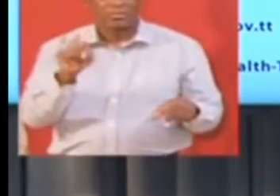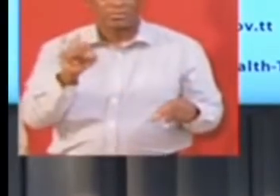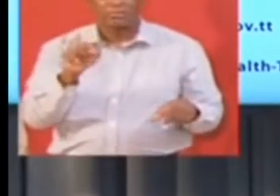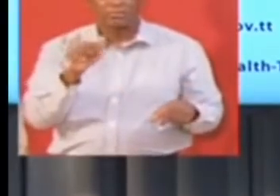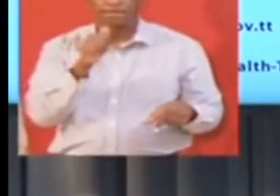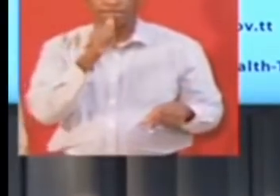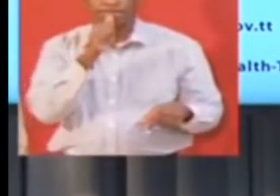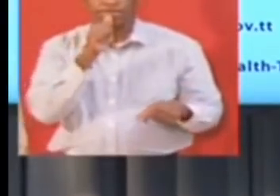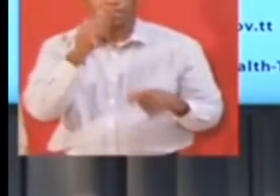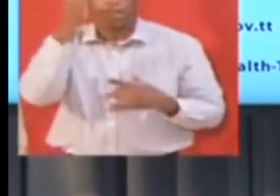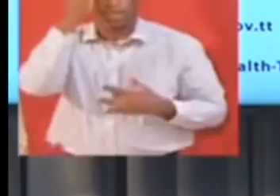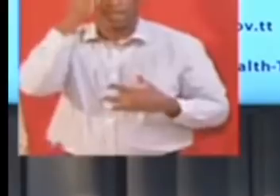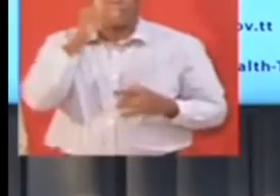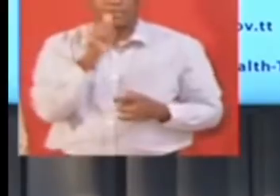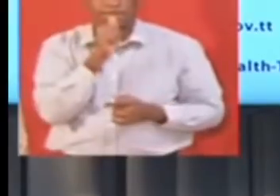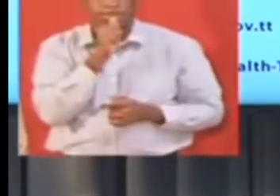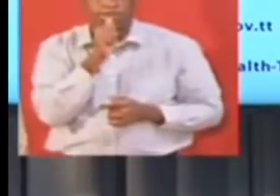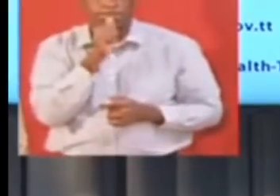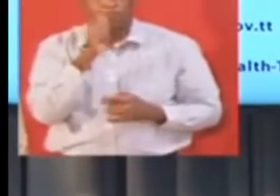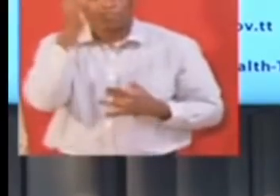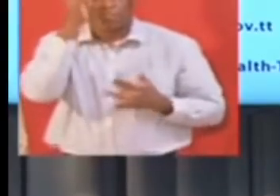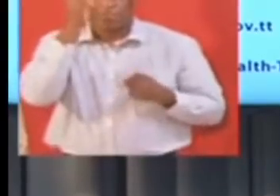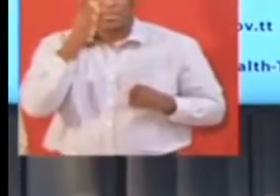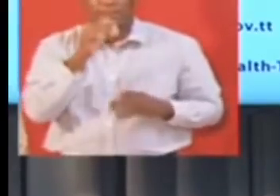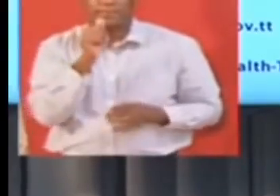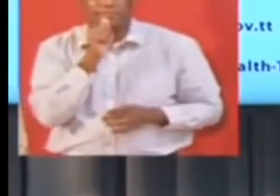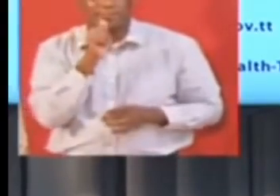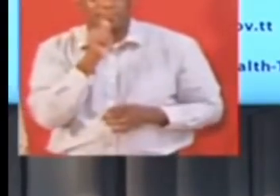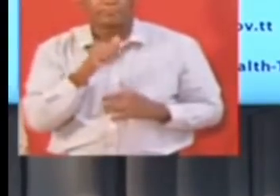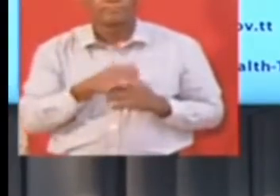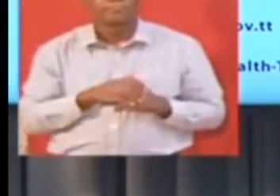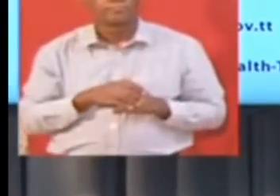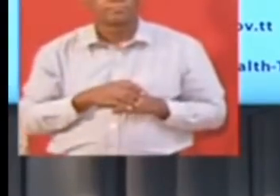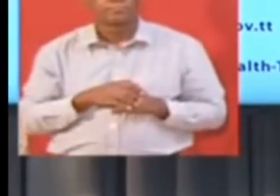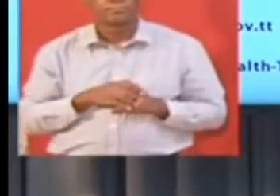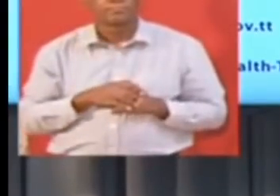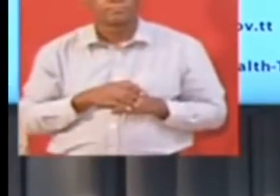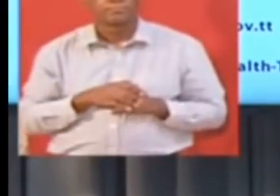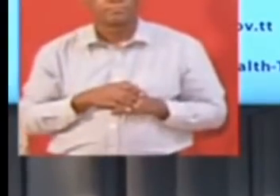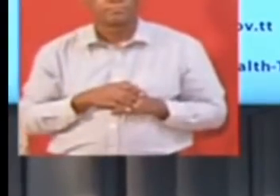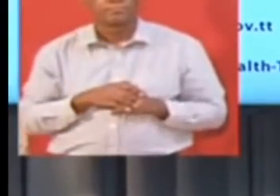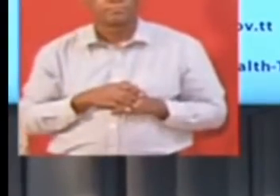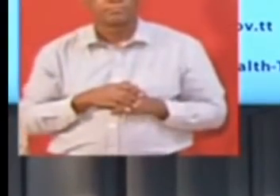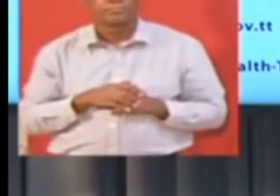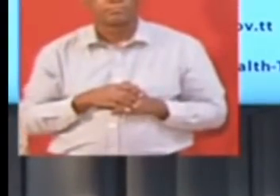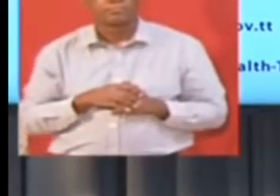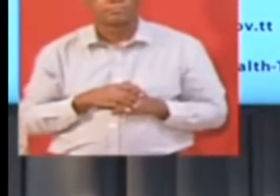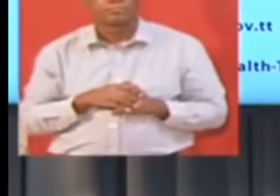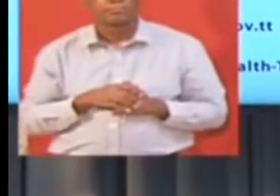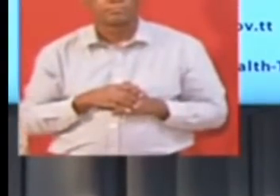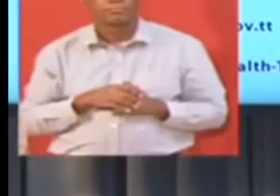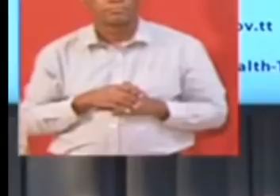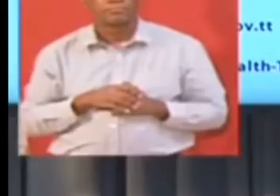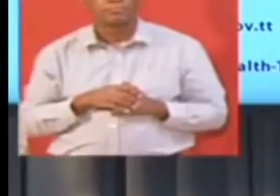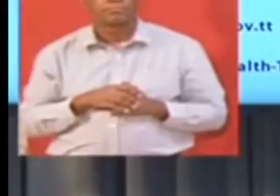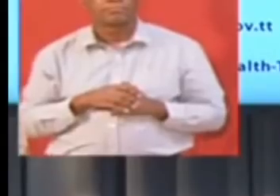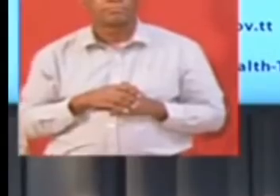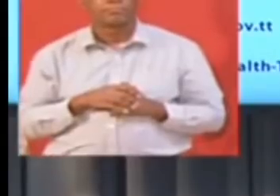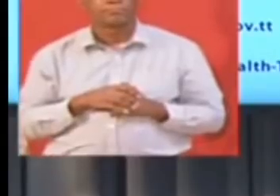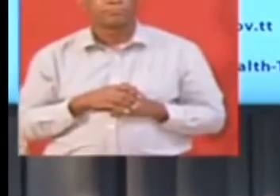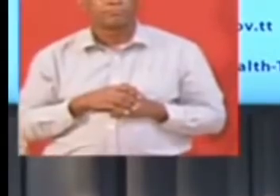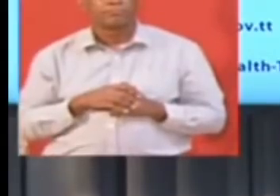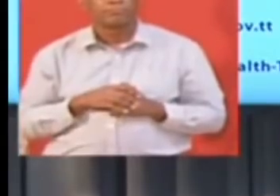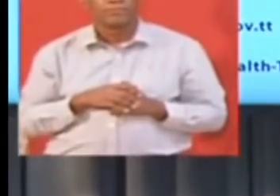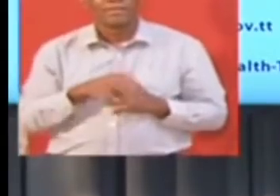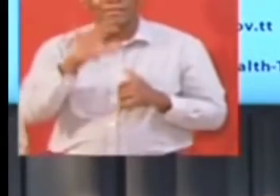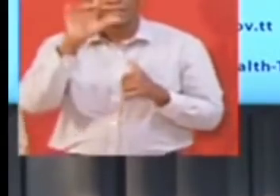doctor-patient and the lawyer-client relationship, it is not a two-way street, it's a one-way street, meaning confidentiality